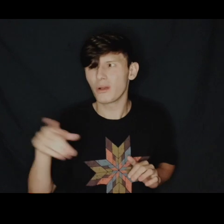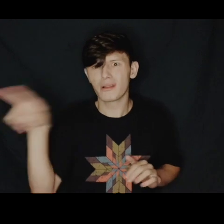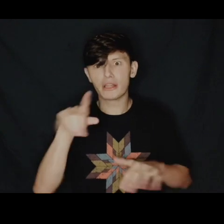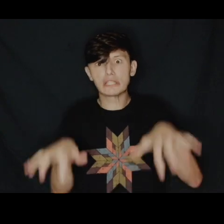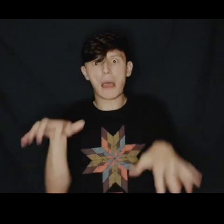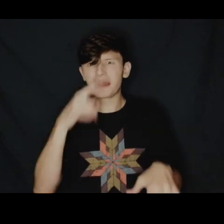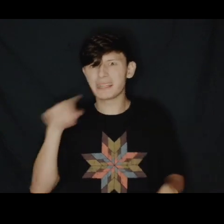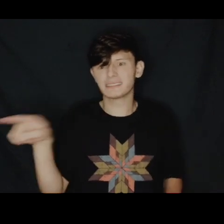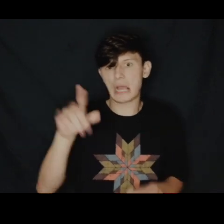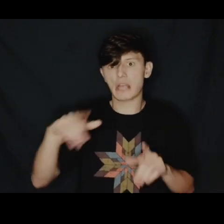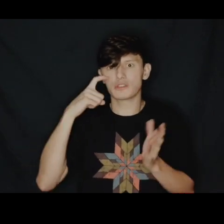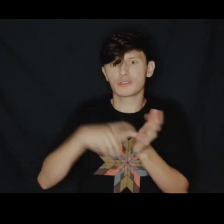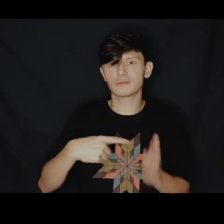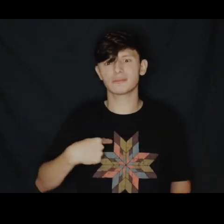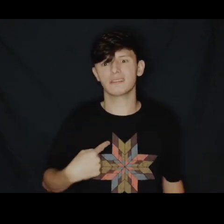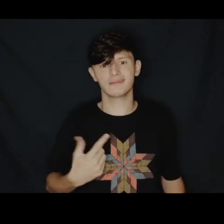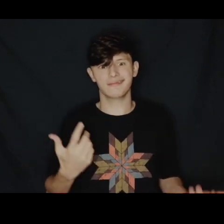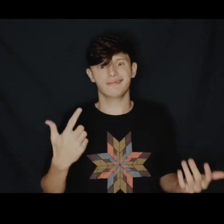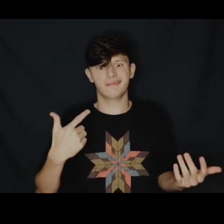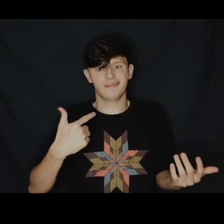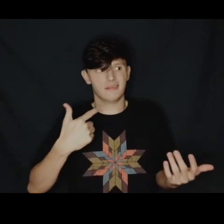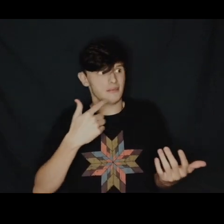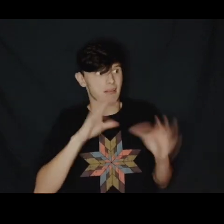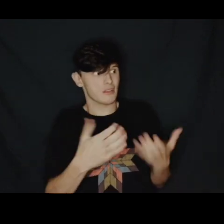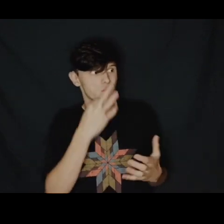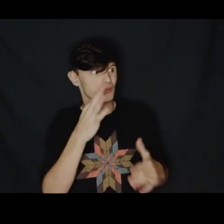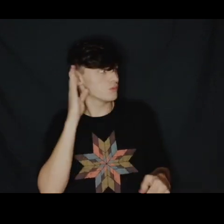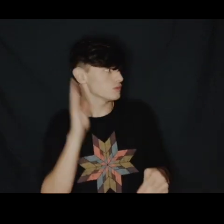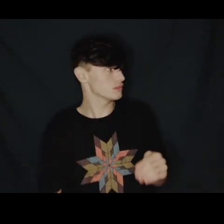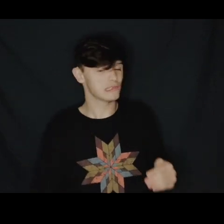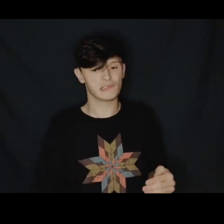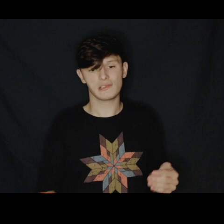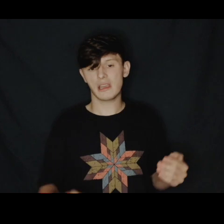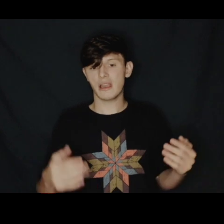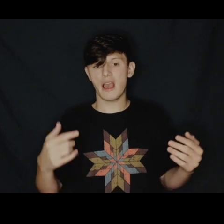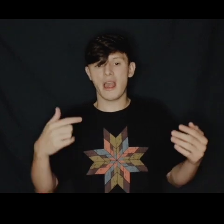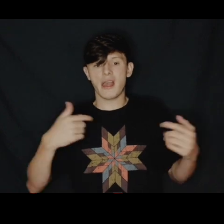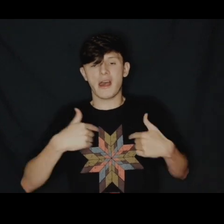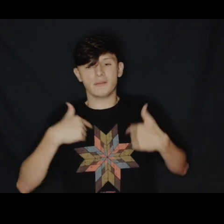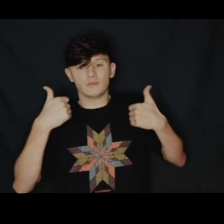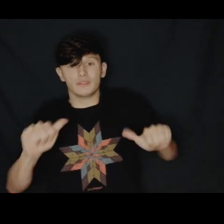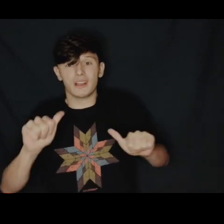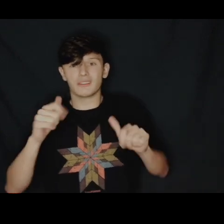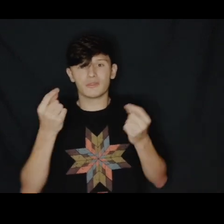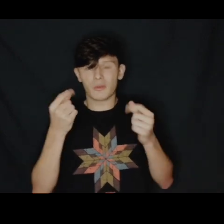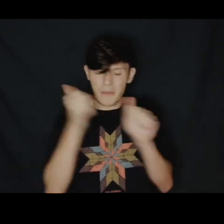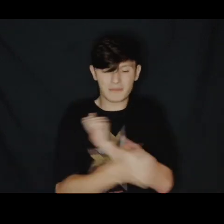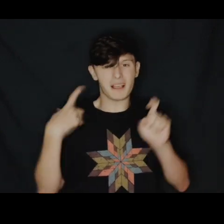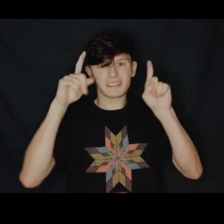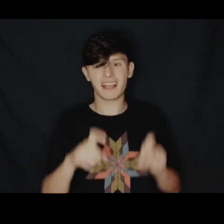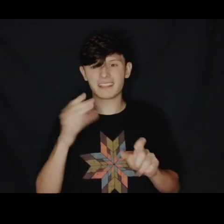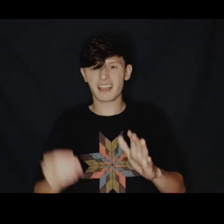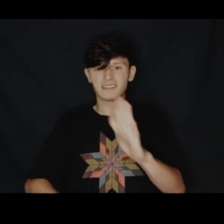the zombie army's yet to descend and the period is going to end, I'm just trying my best to